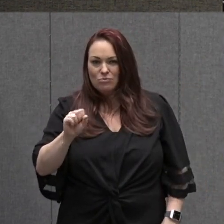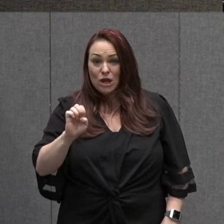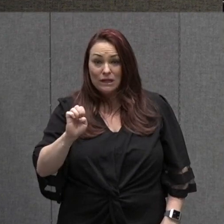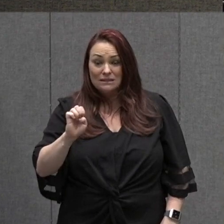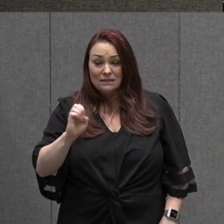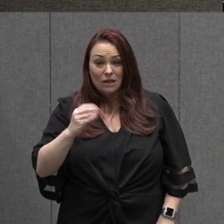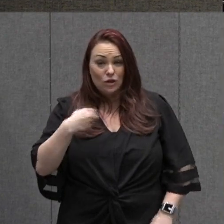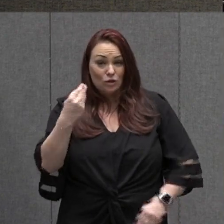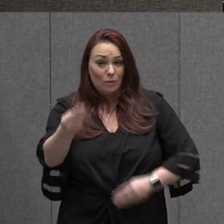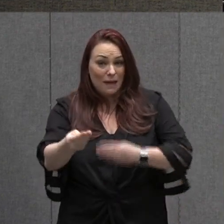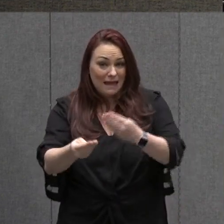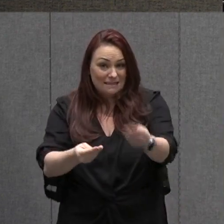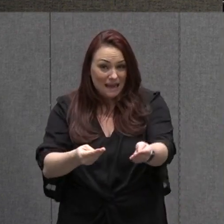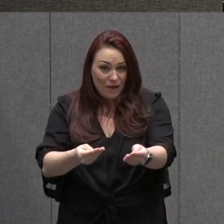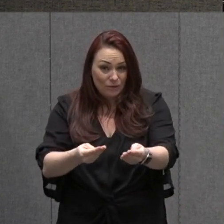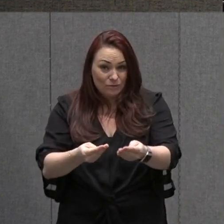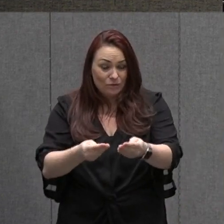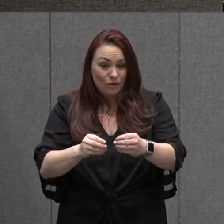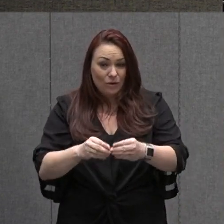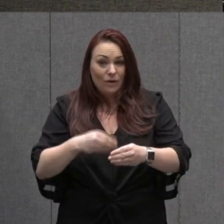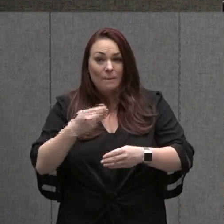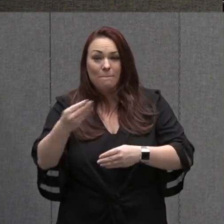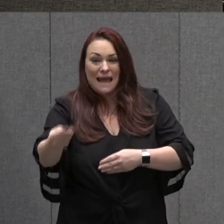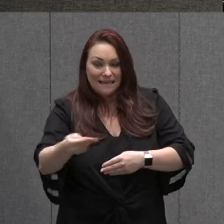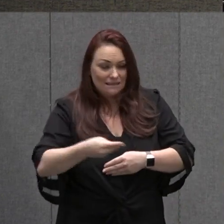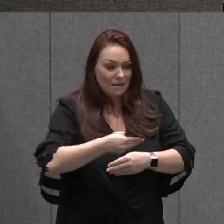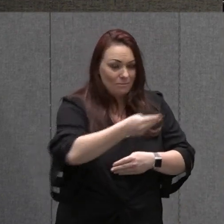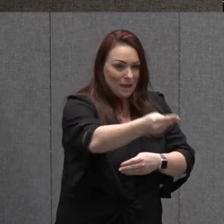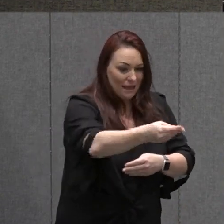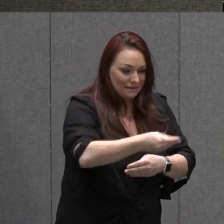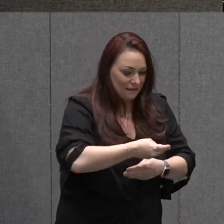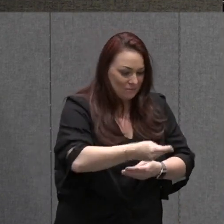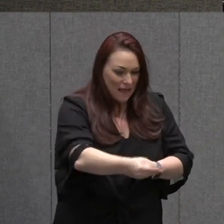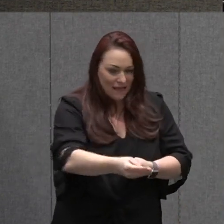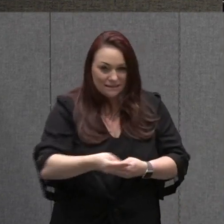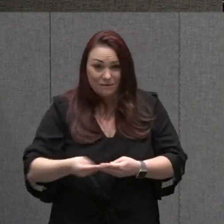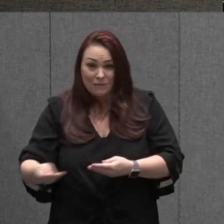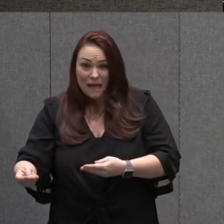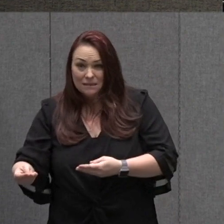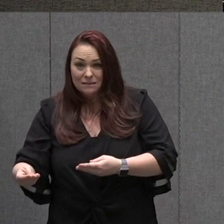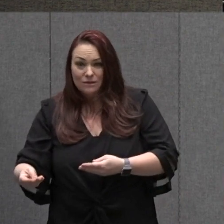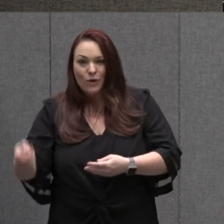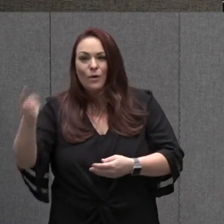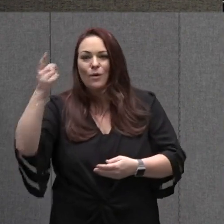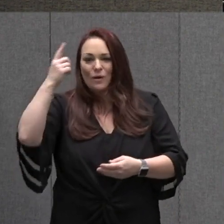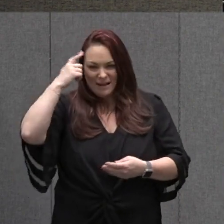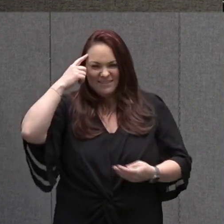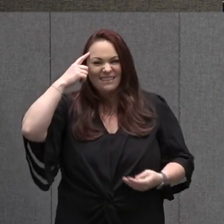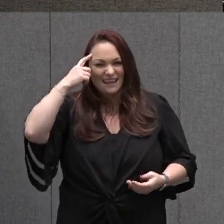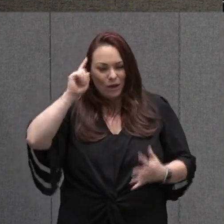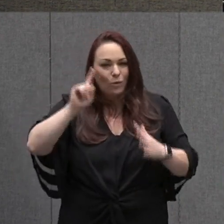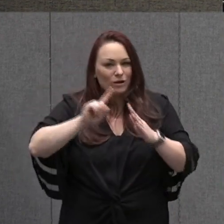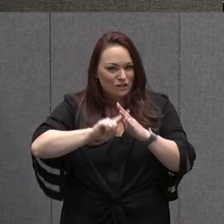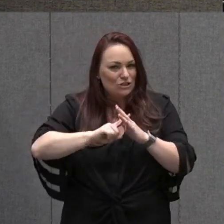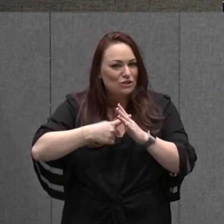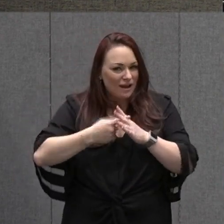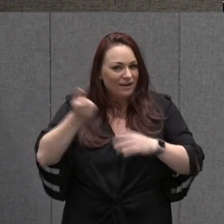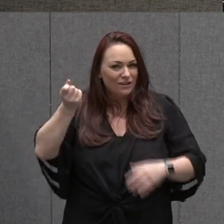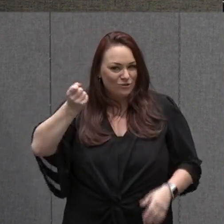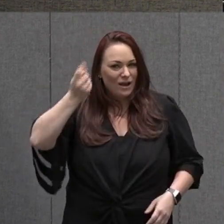Yeah, we kind of spread it out or pass it out. I think we're on our way to understanding this